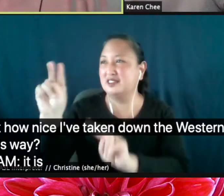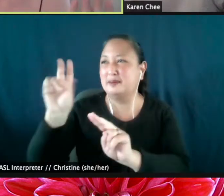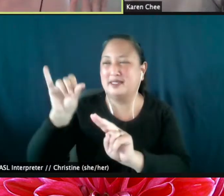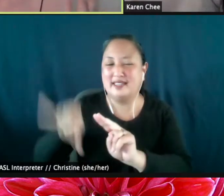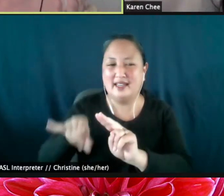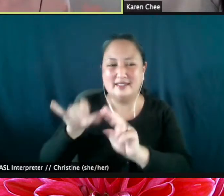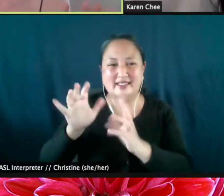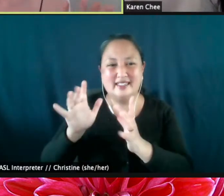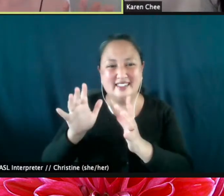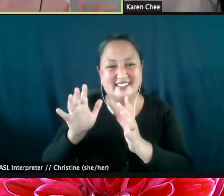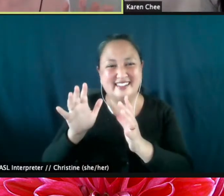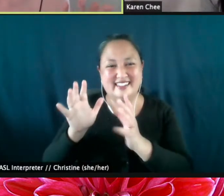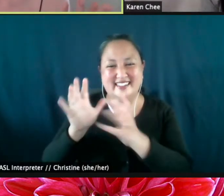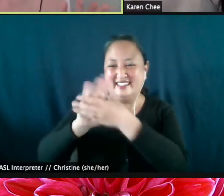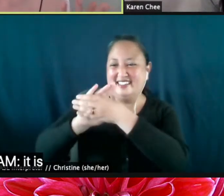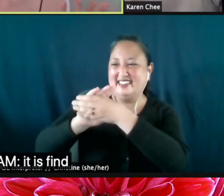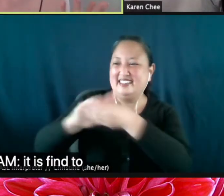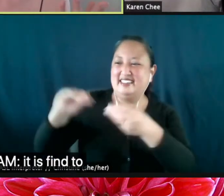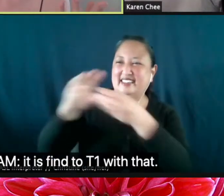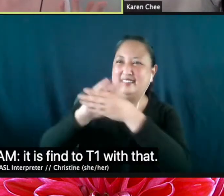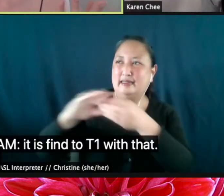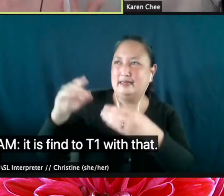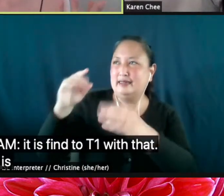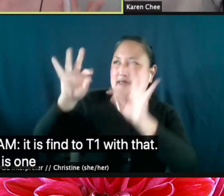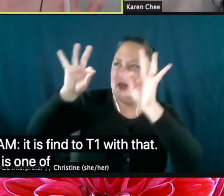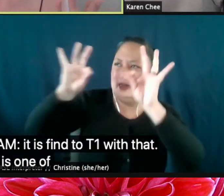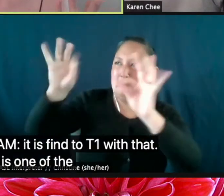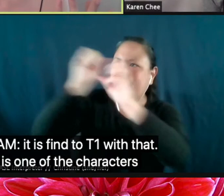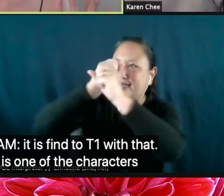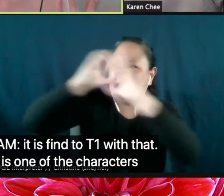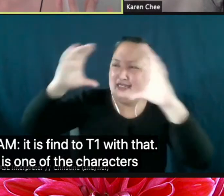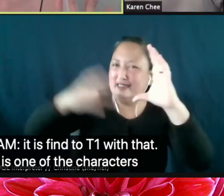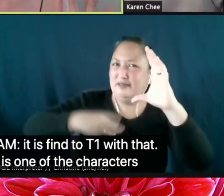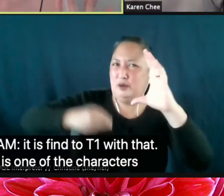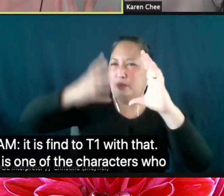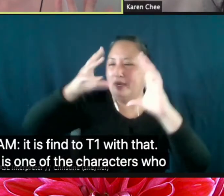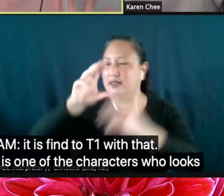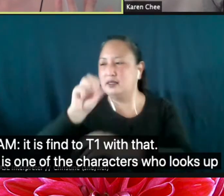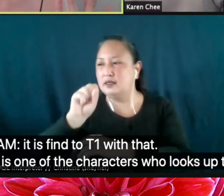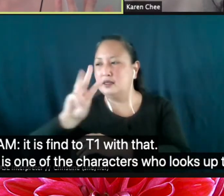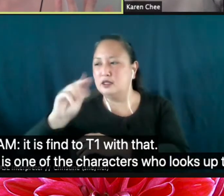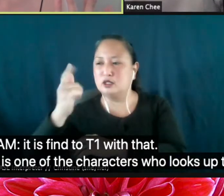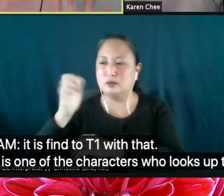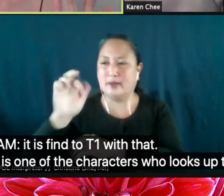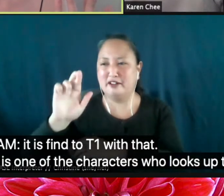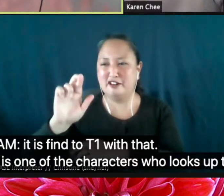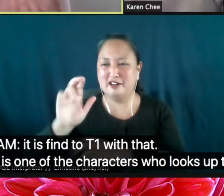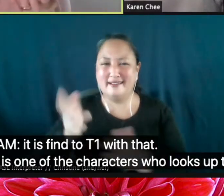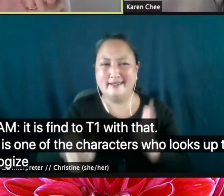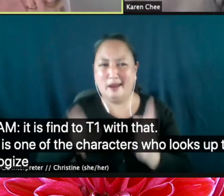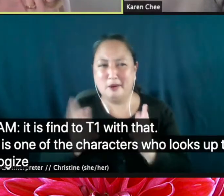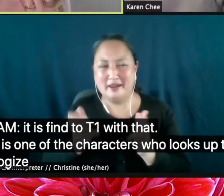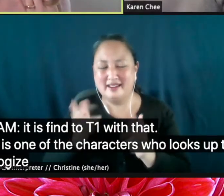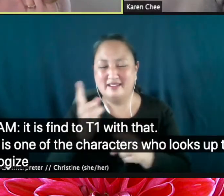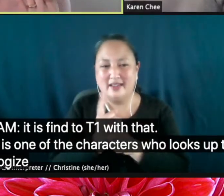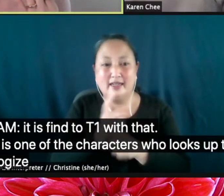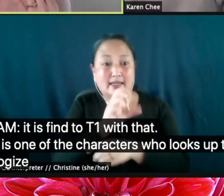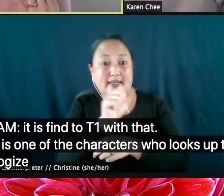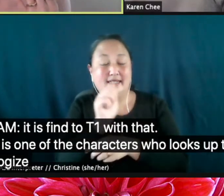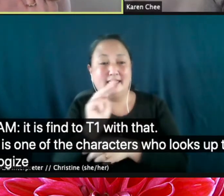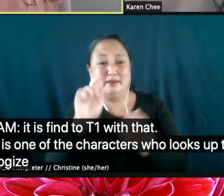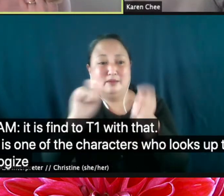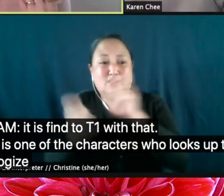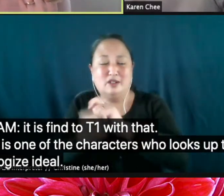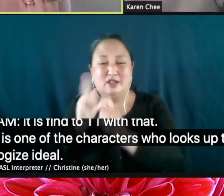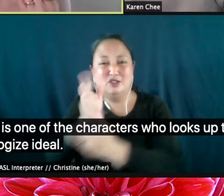of mythologized ideal of the white swaggering cowboy. And Sam twists that for their